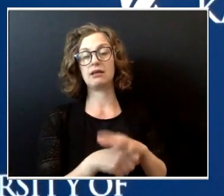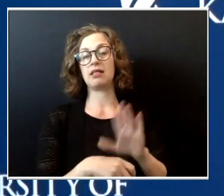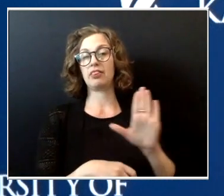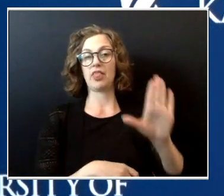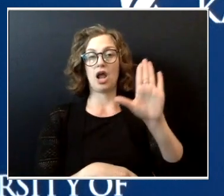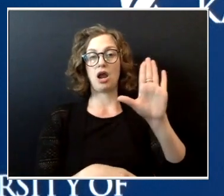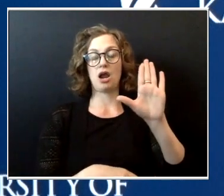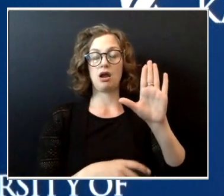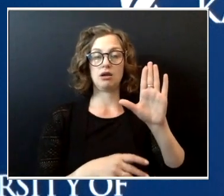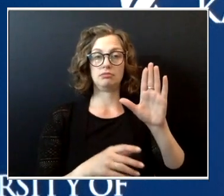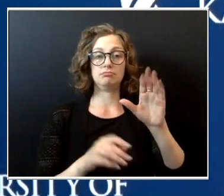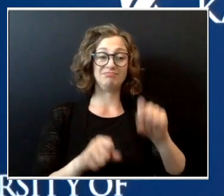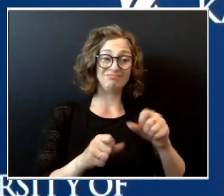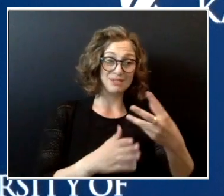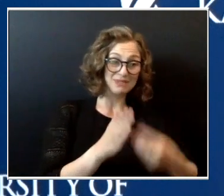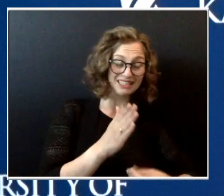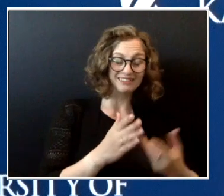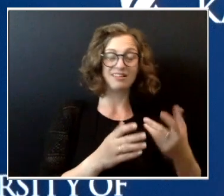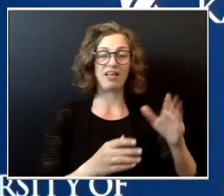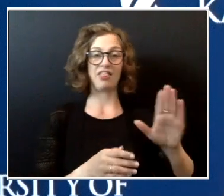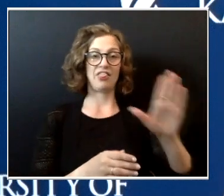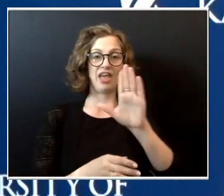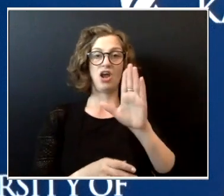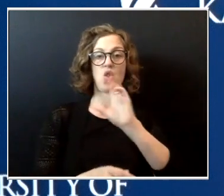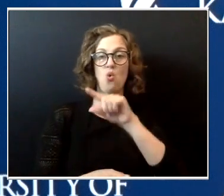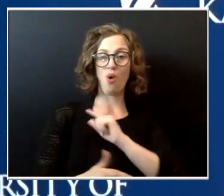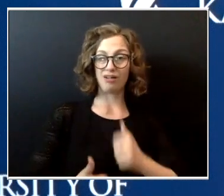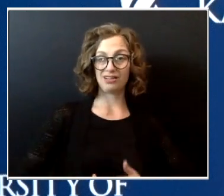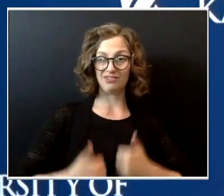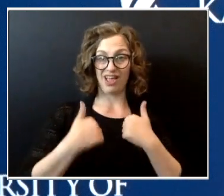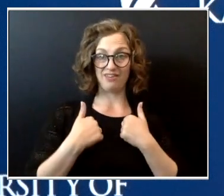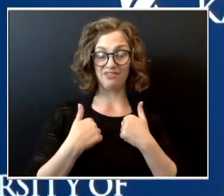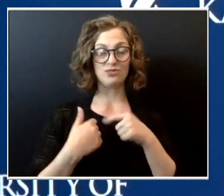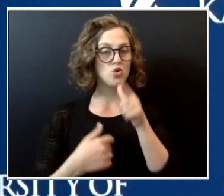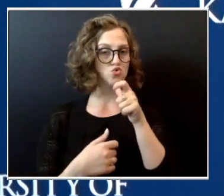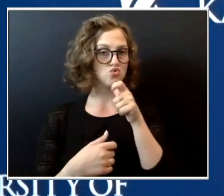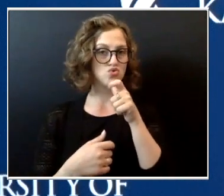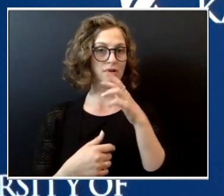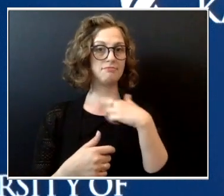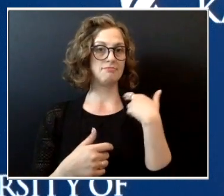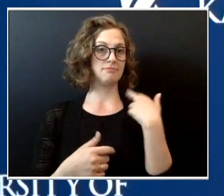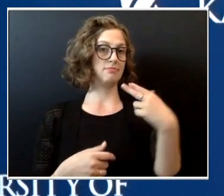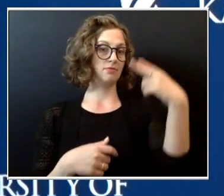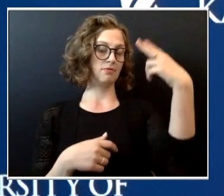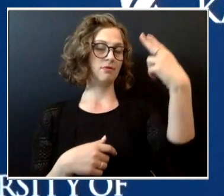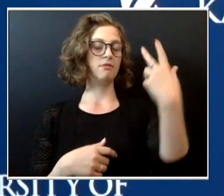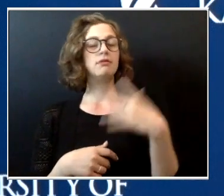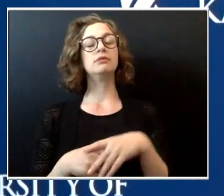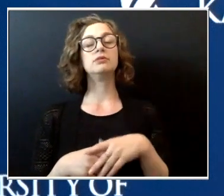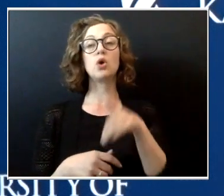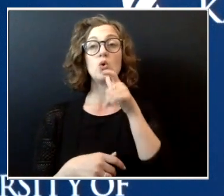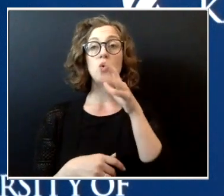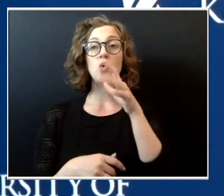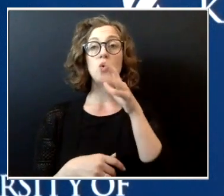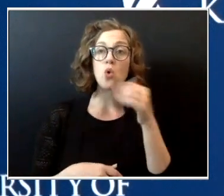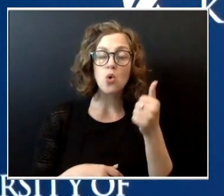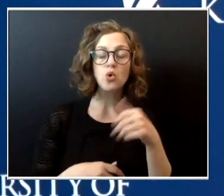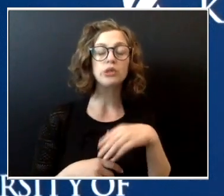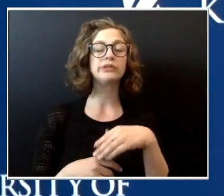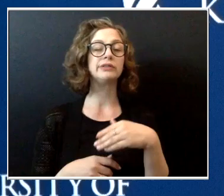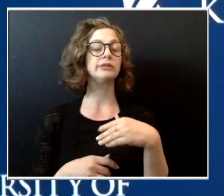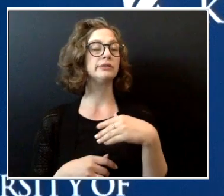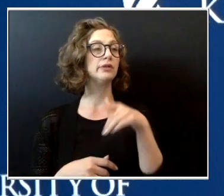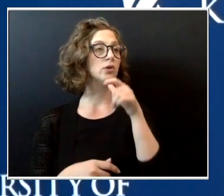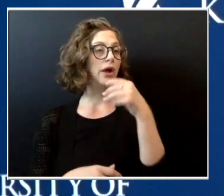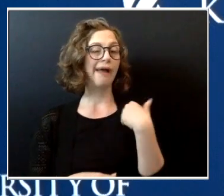that are at risk, so higher, older age, comorbidities, especially immunosuppression, but we know we